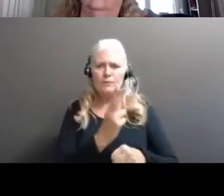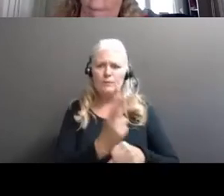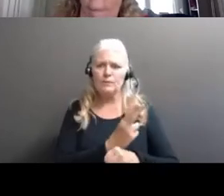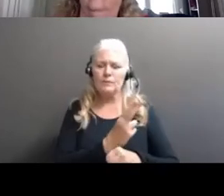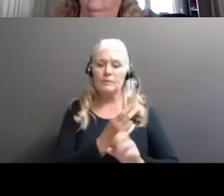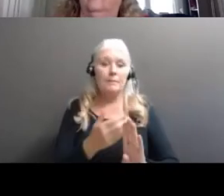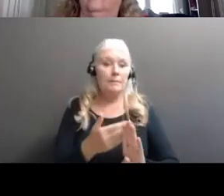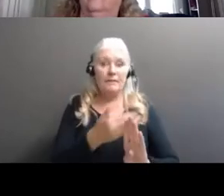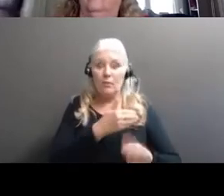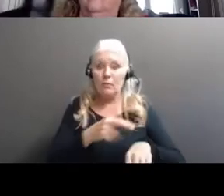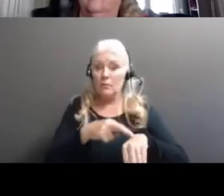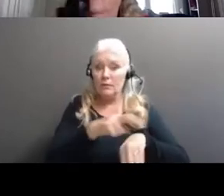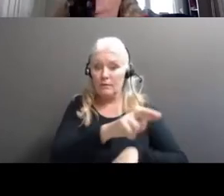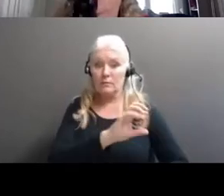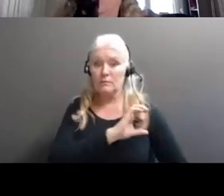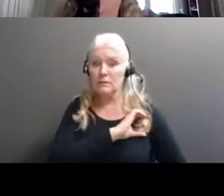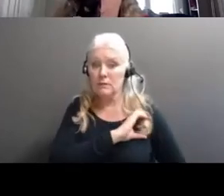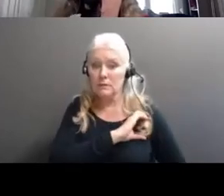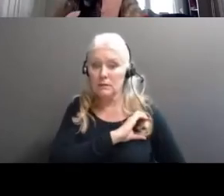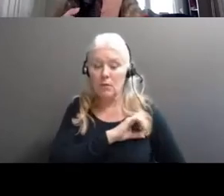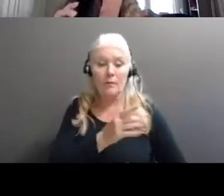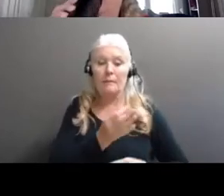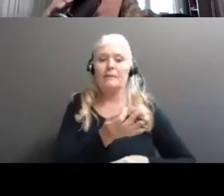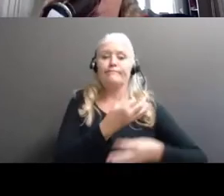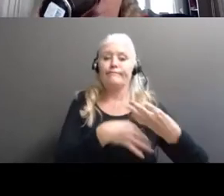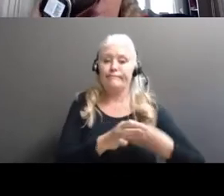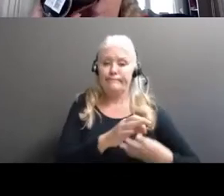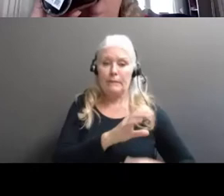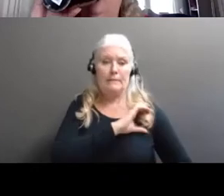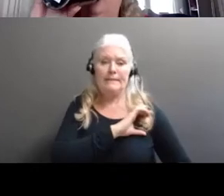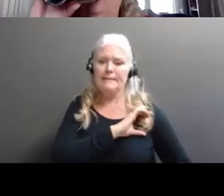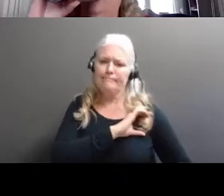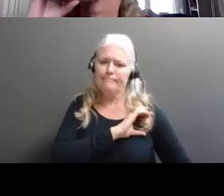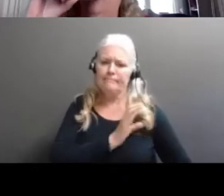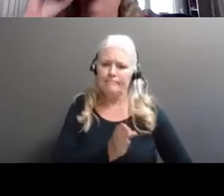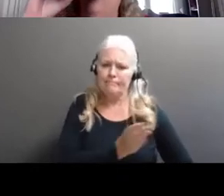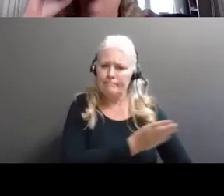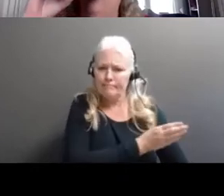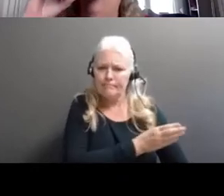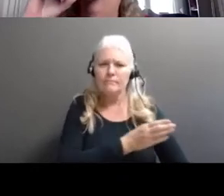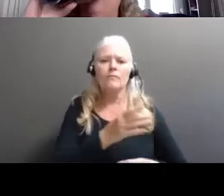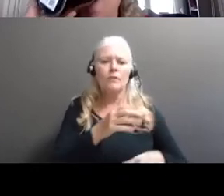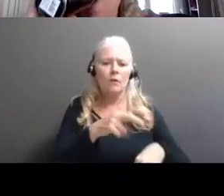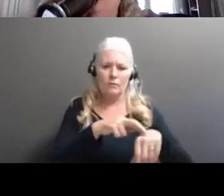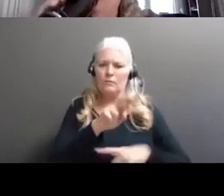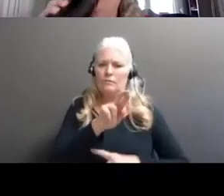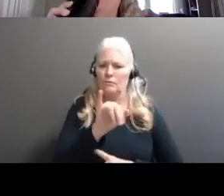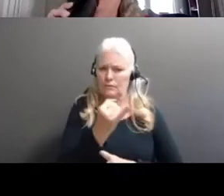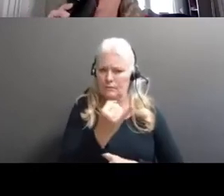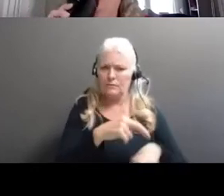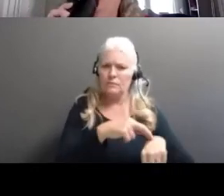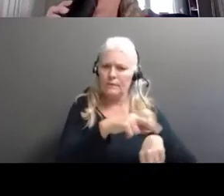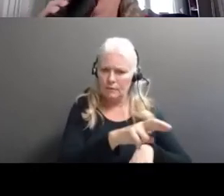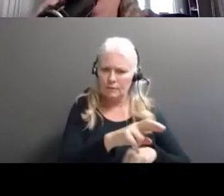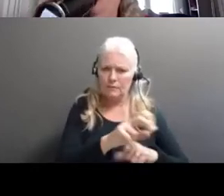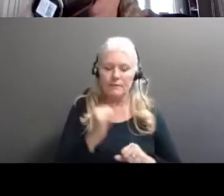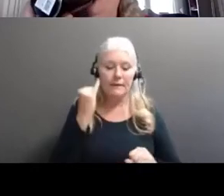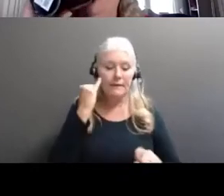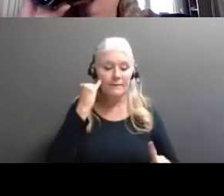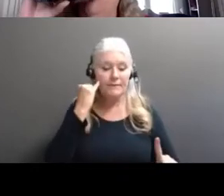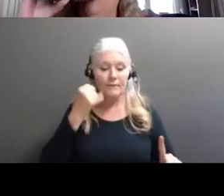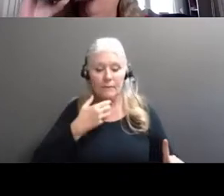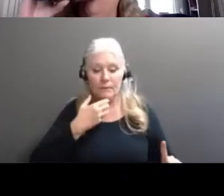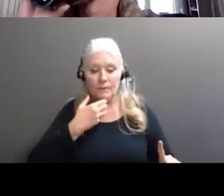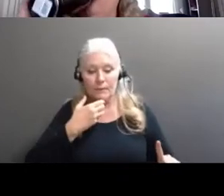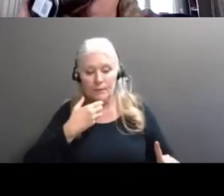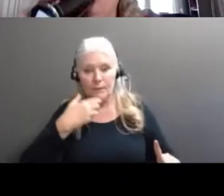or in place of police where charges were not sought by the older adult. And they very quickly